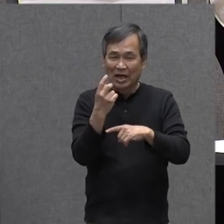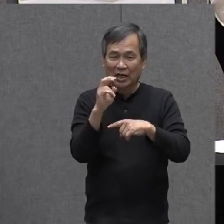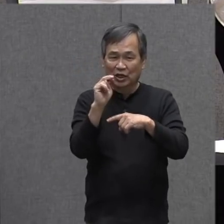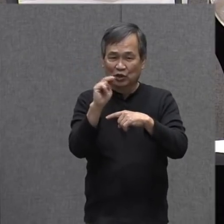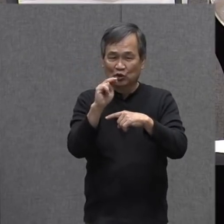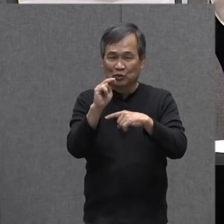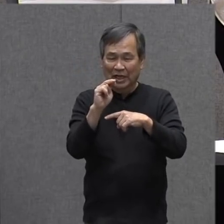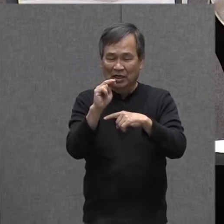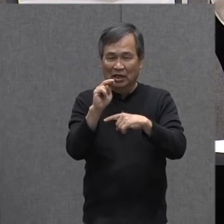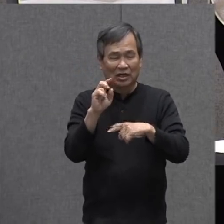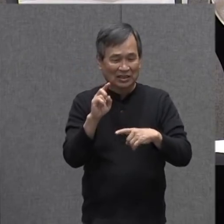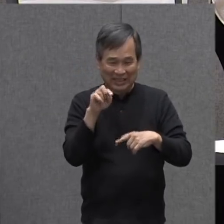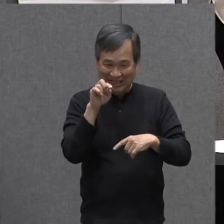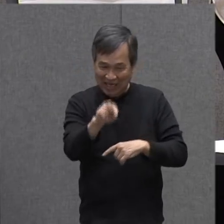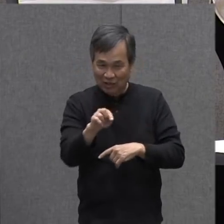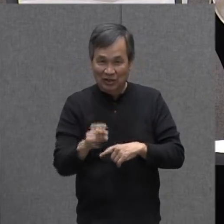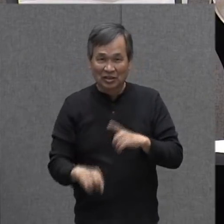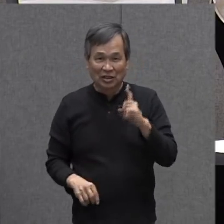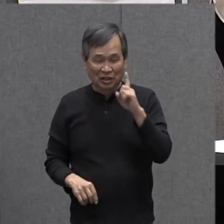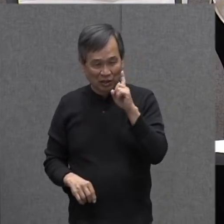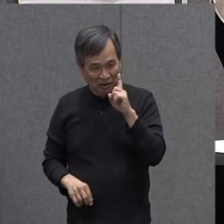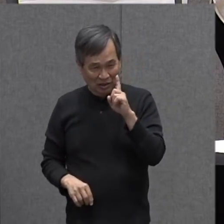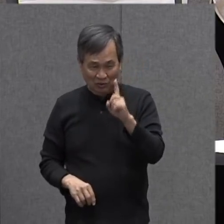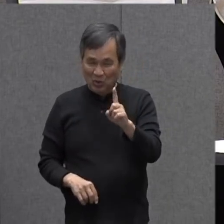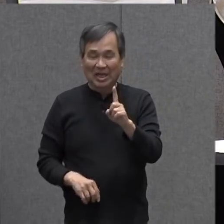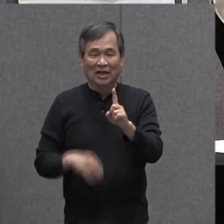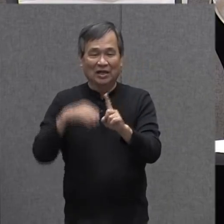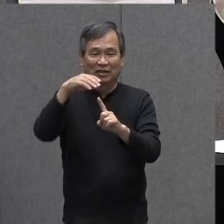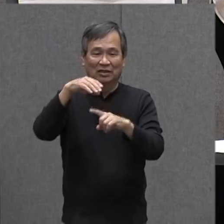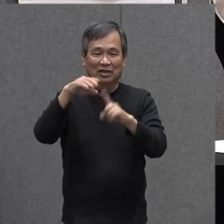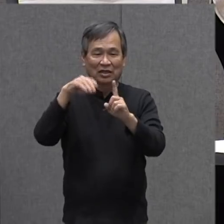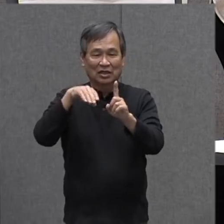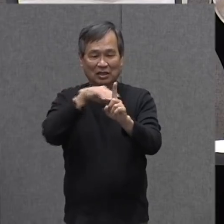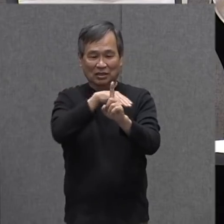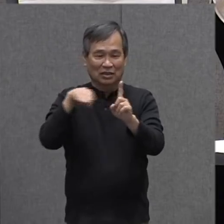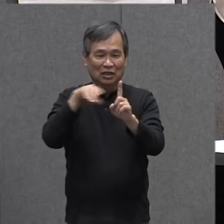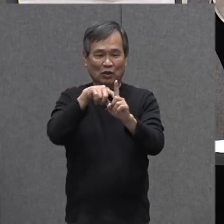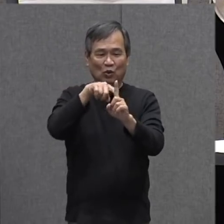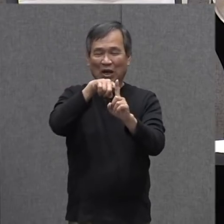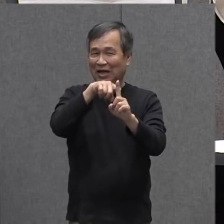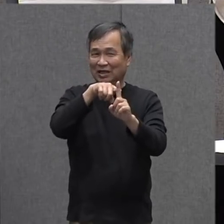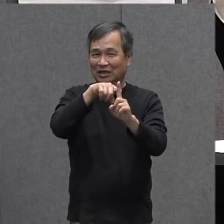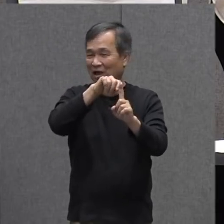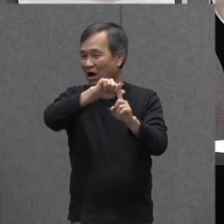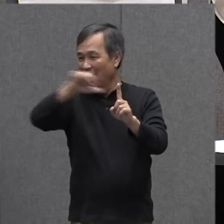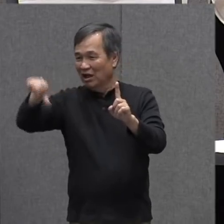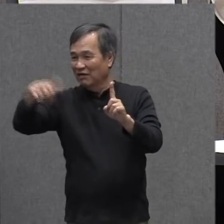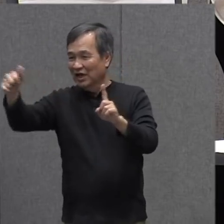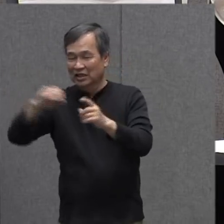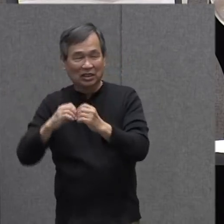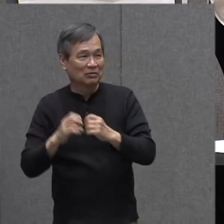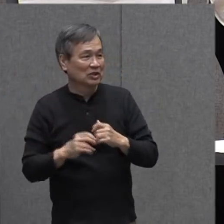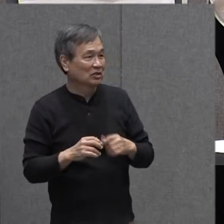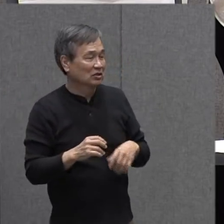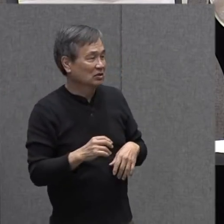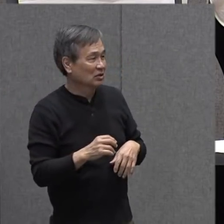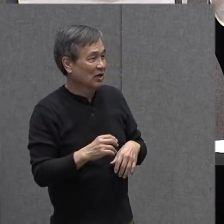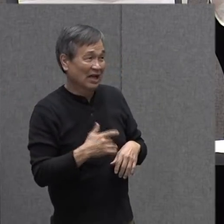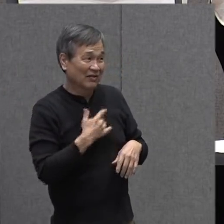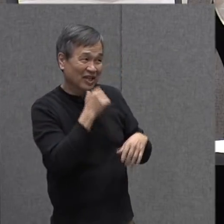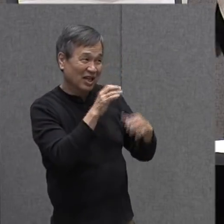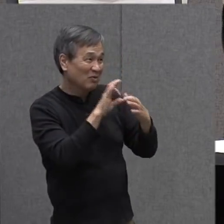So I challenge you to draw your own diagram explaining and showing your learning for today. What